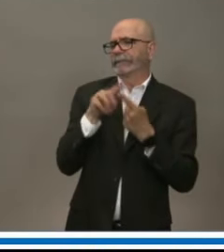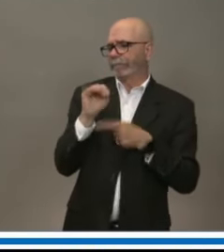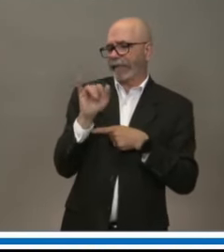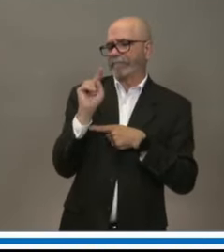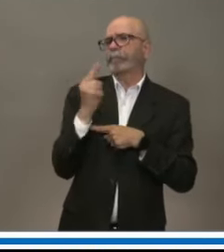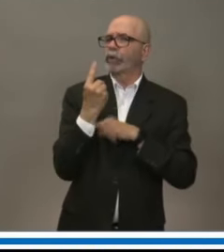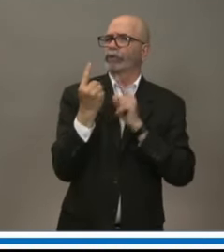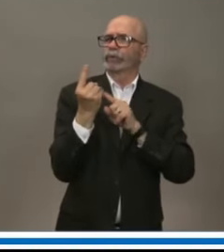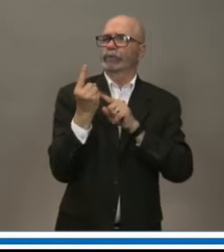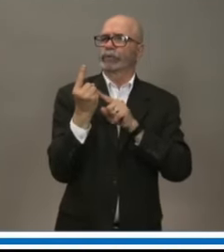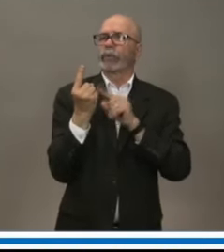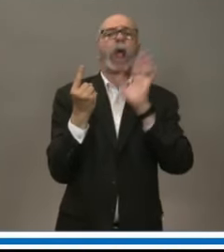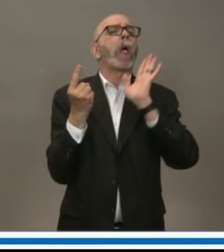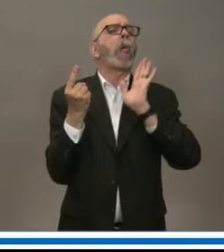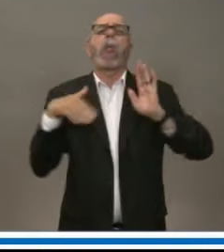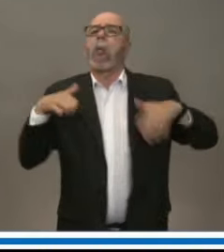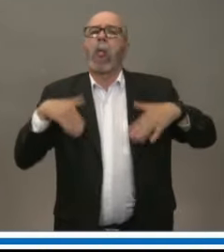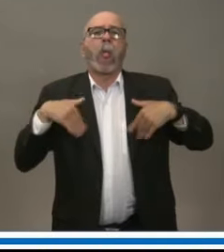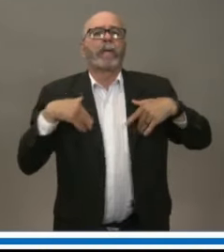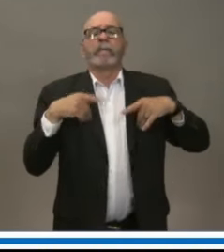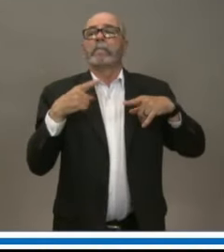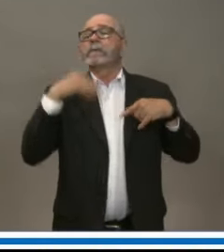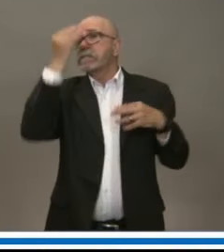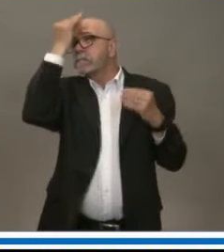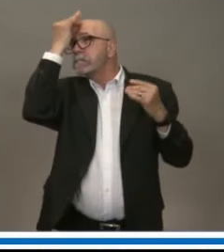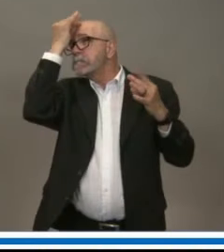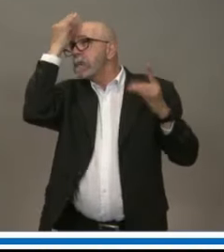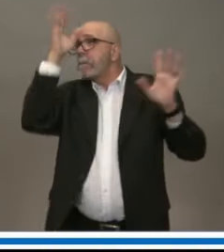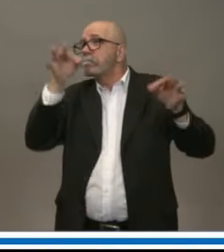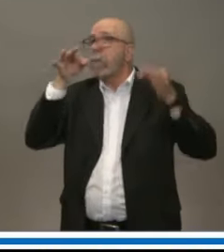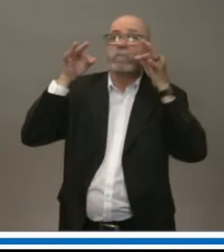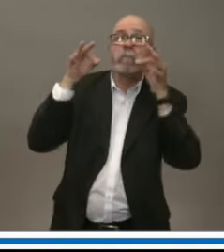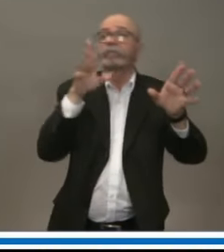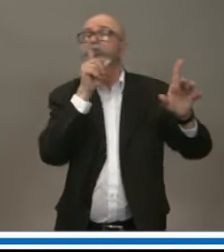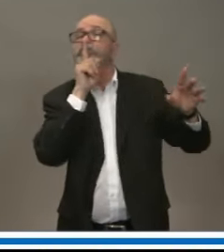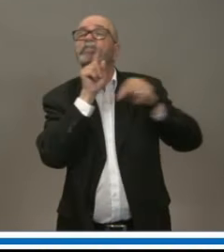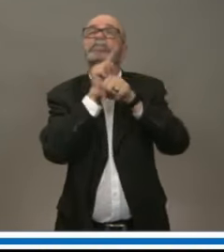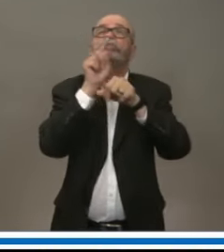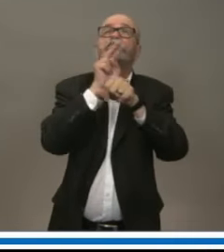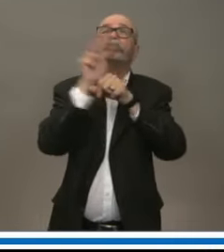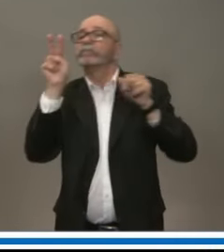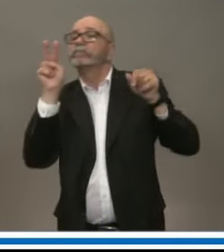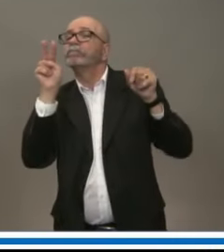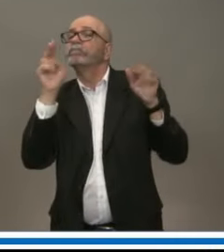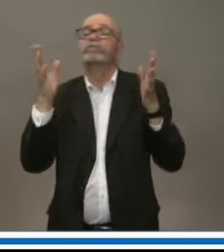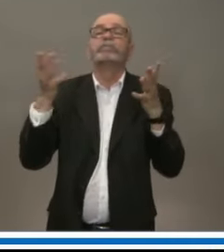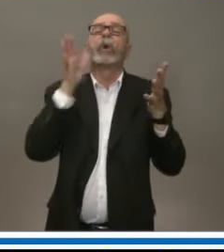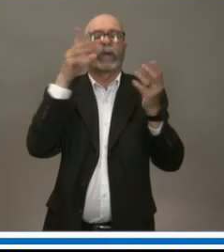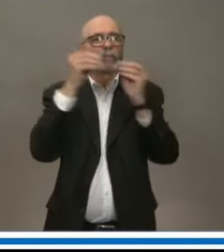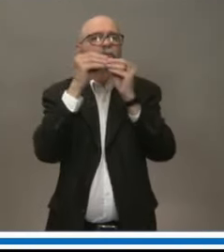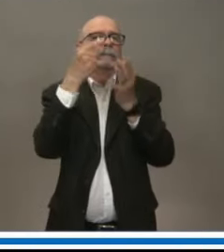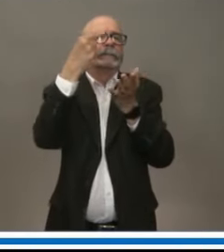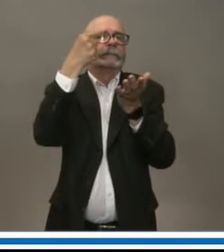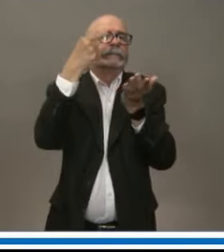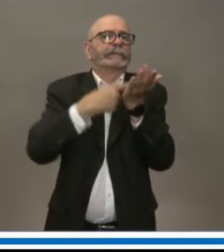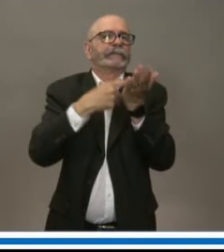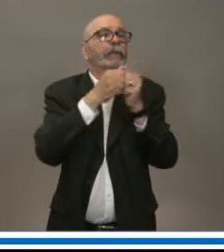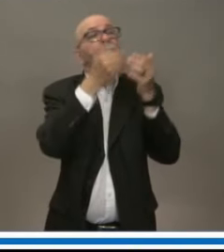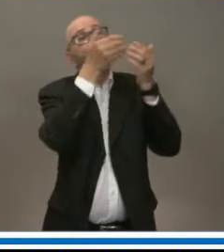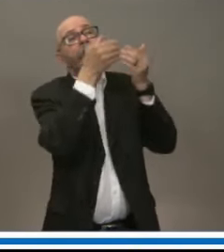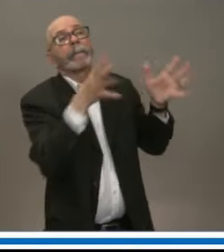it or not. We'll in the next week or so we'll continue to talk to public health, same as we will when it comes to